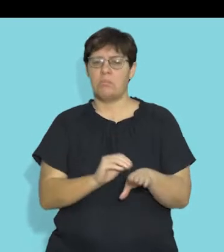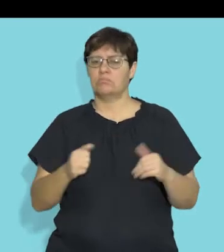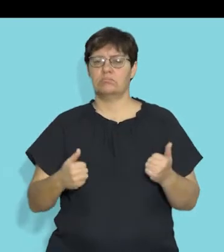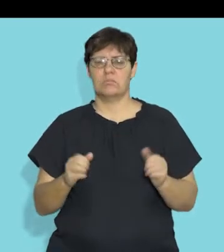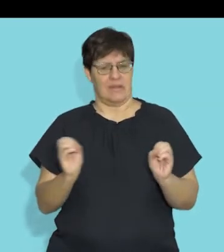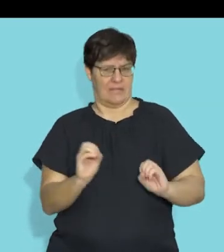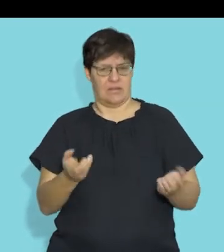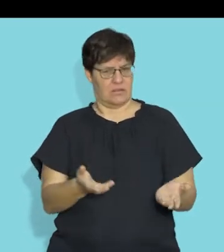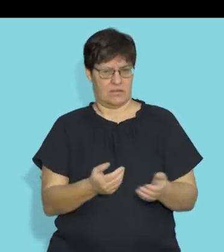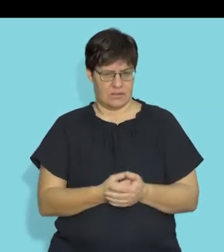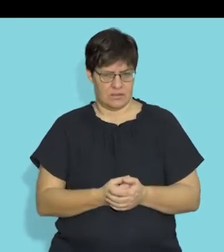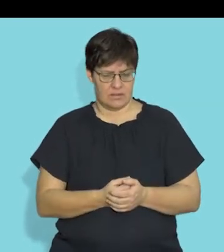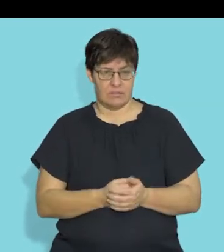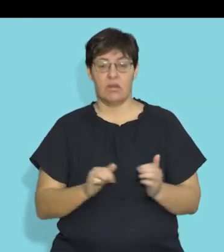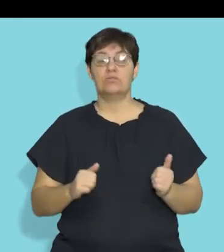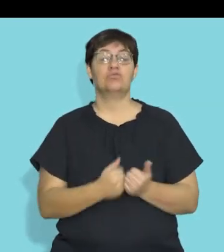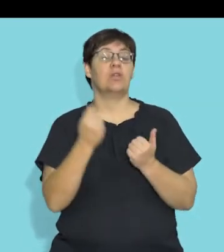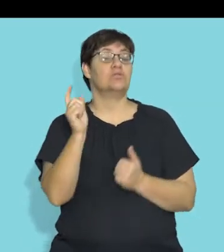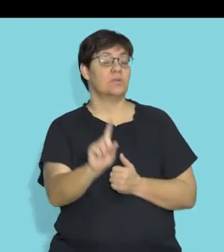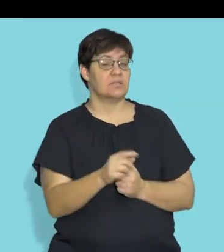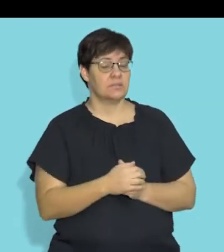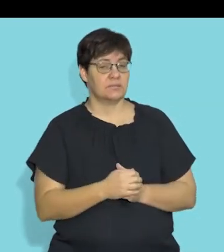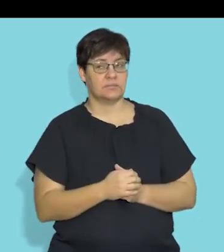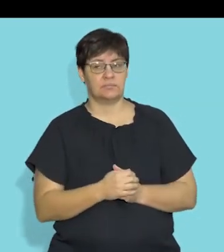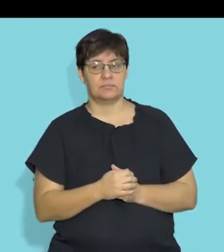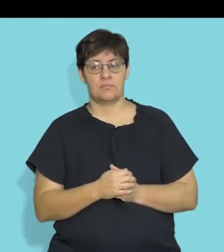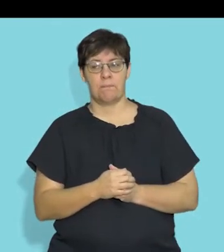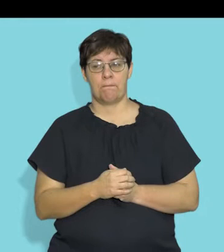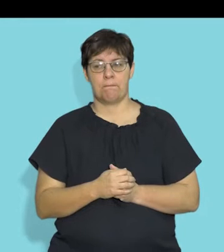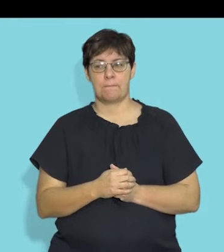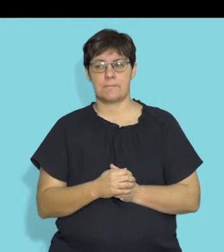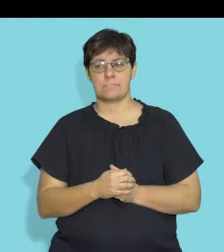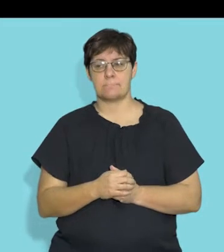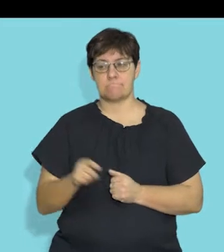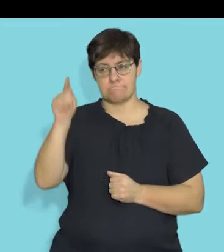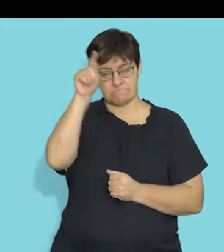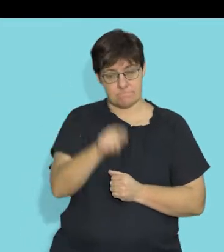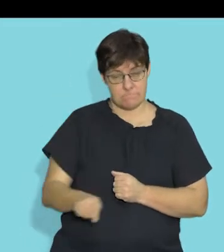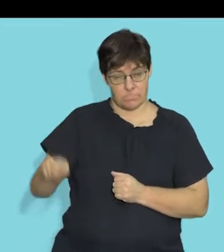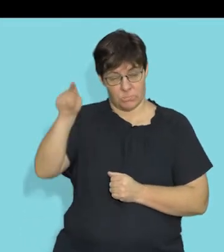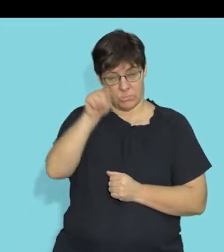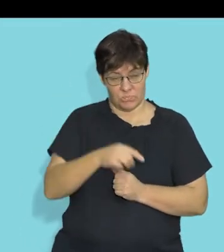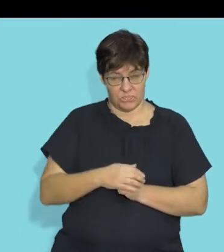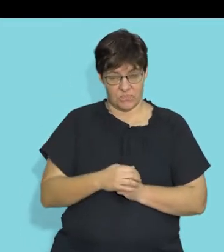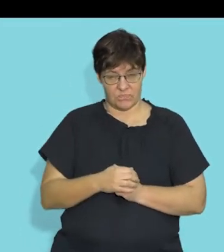challenge? My challenge is, if I look at this store here, clearly I can